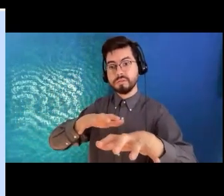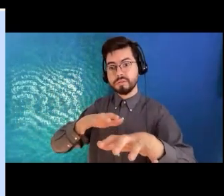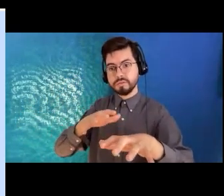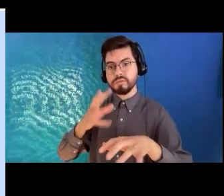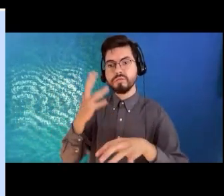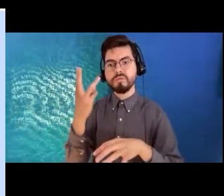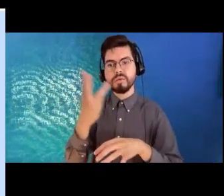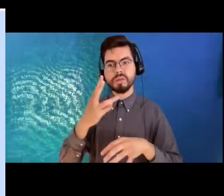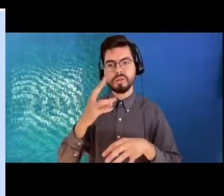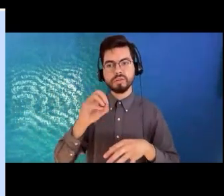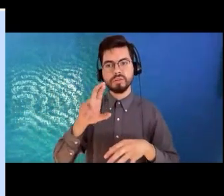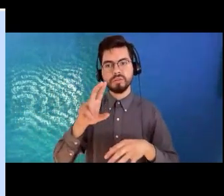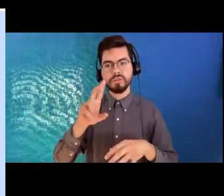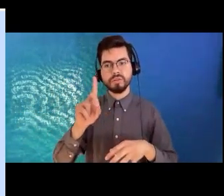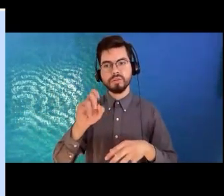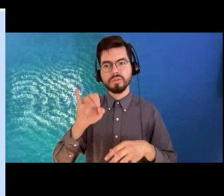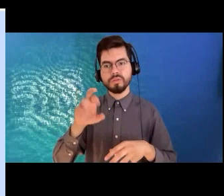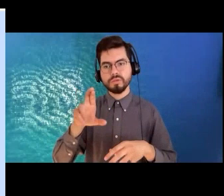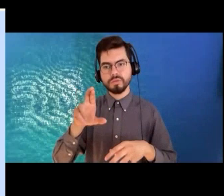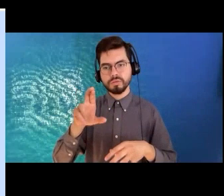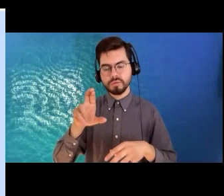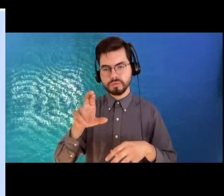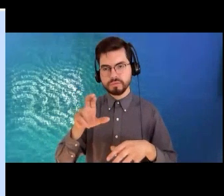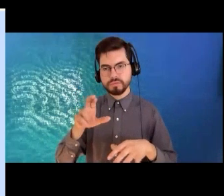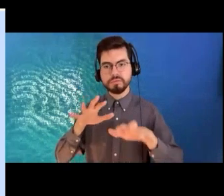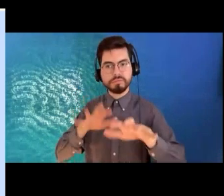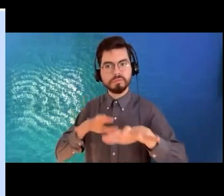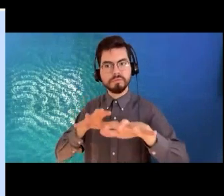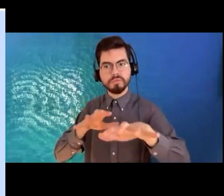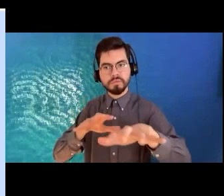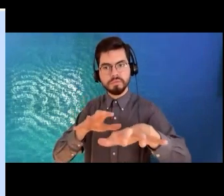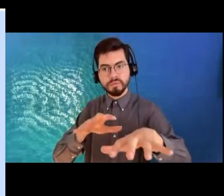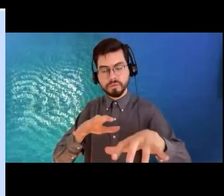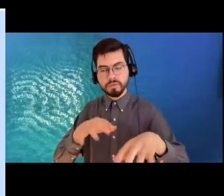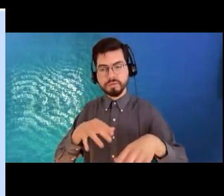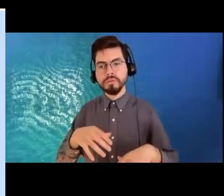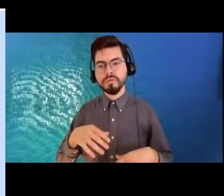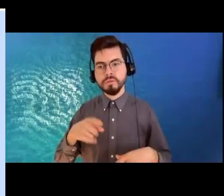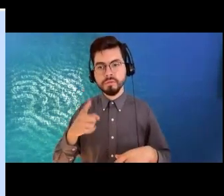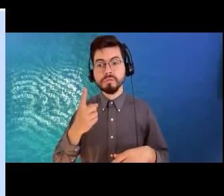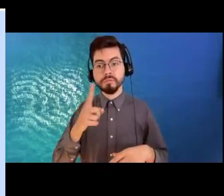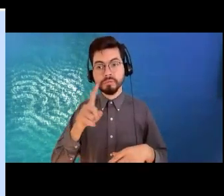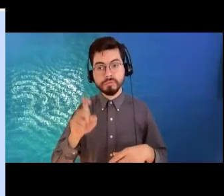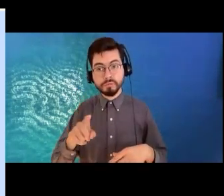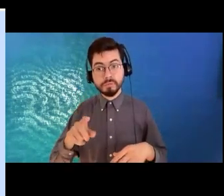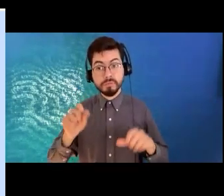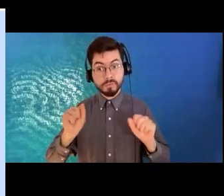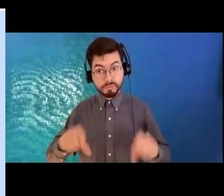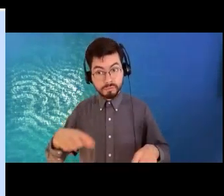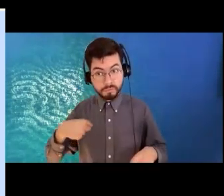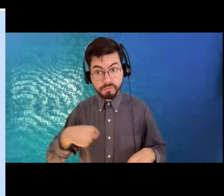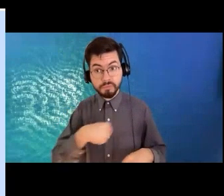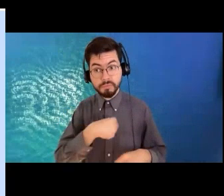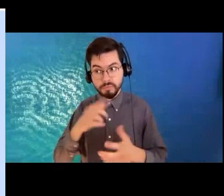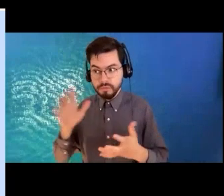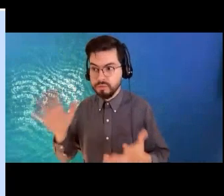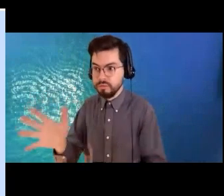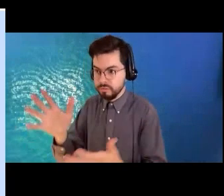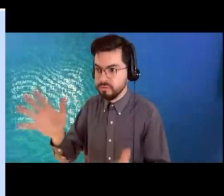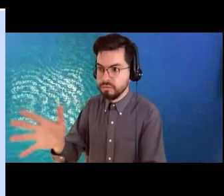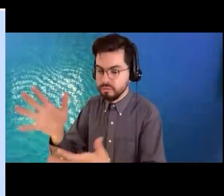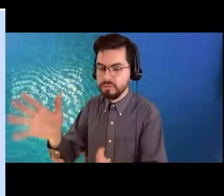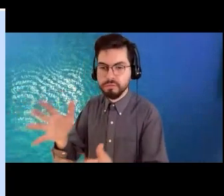corridors. The question was in part, can we do that? And the answer is no, please don't do